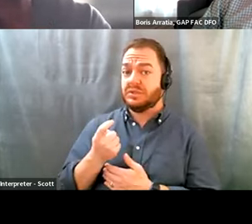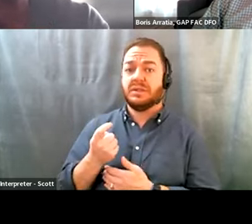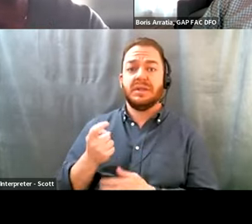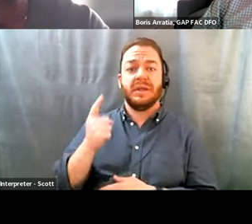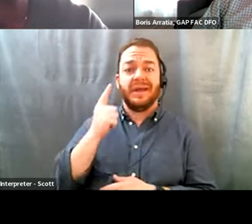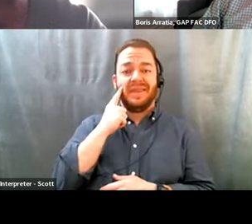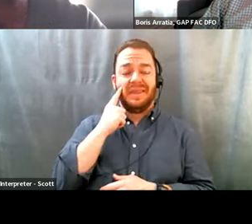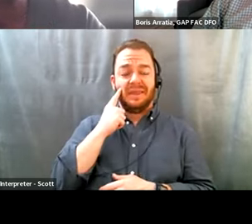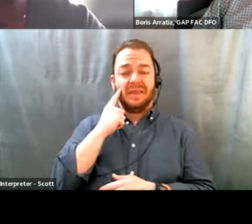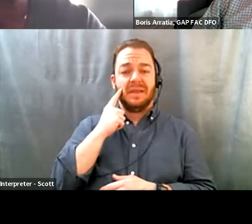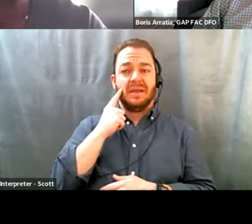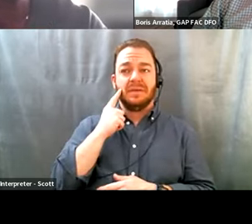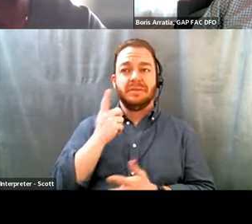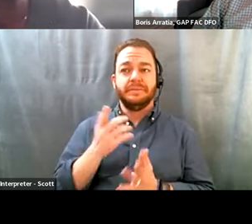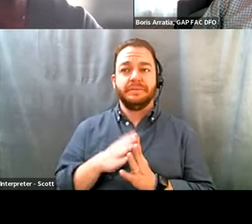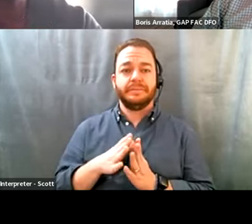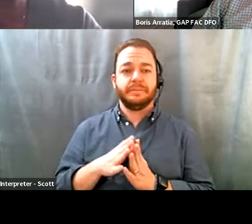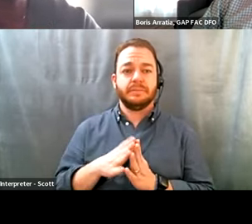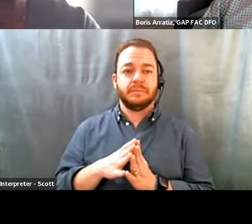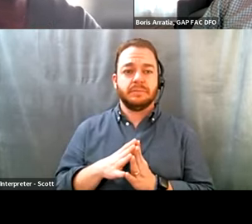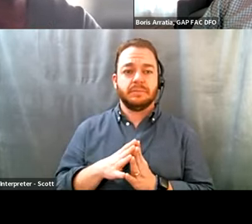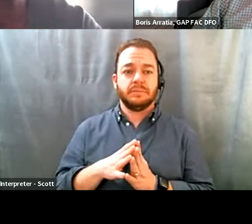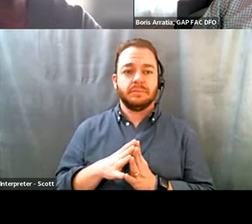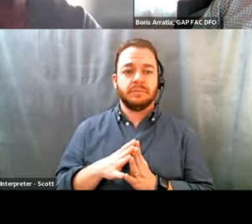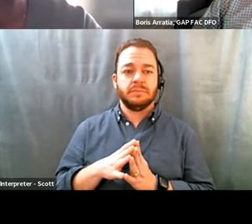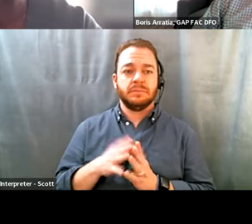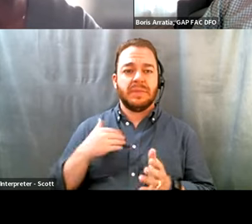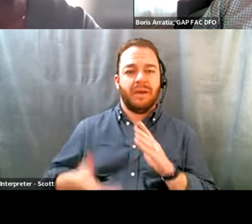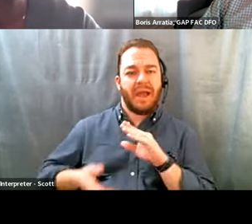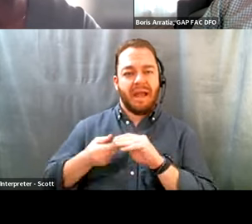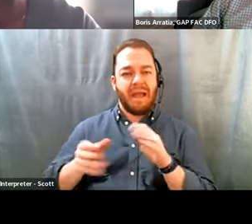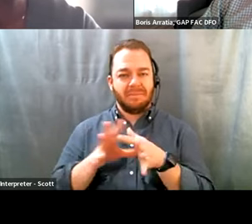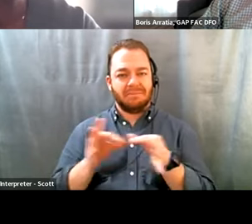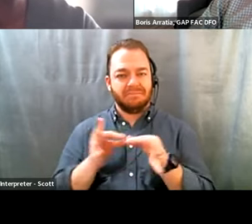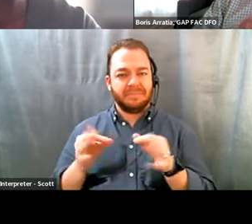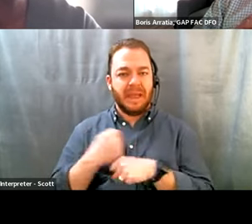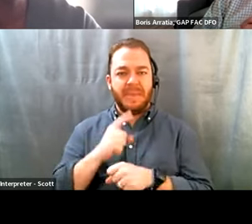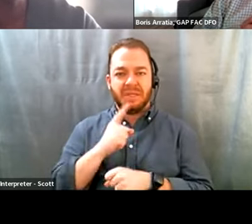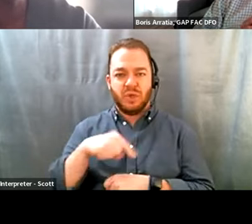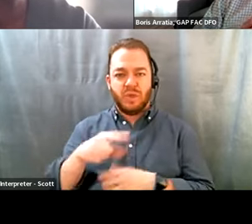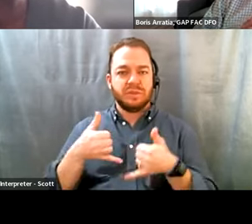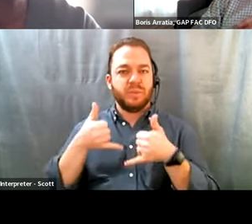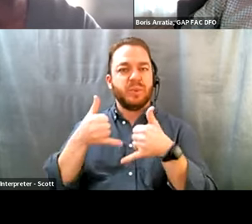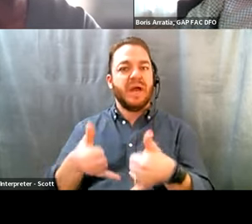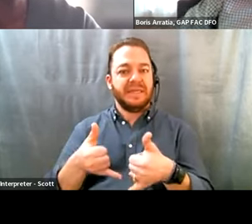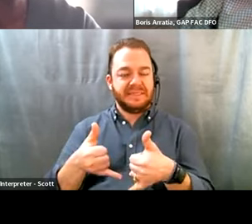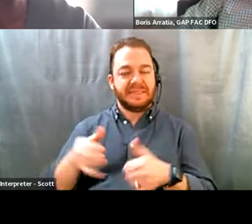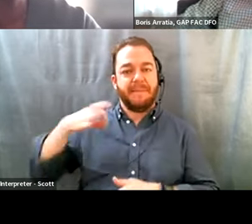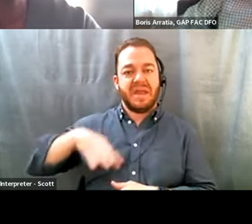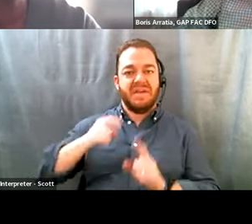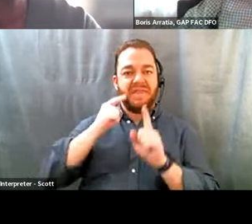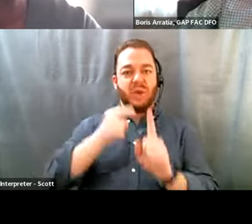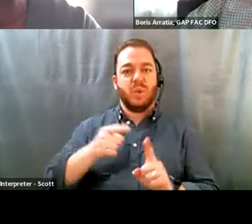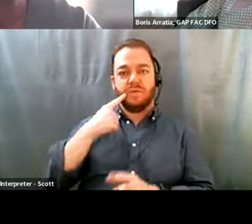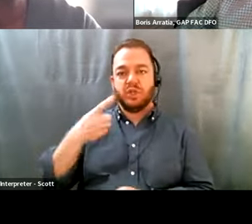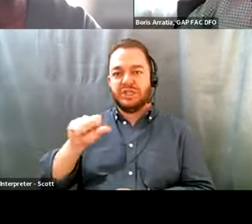think I put another sort of clause on that, which is also making sure that those prizes benefit the goals of the